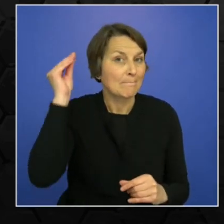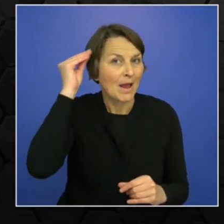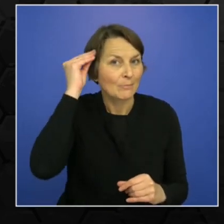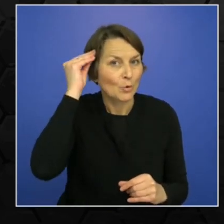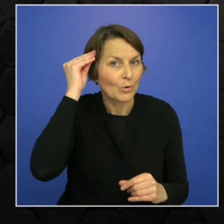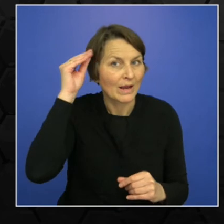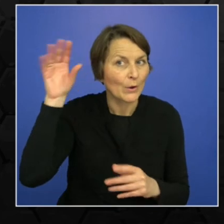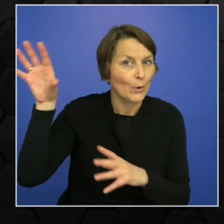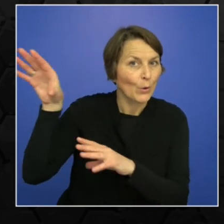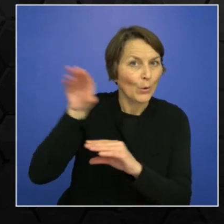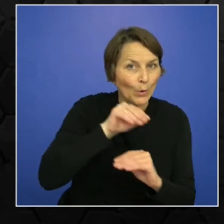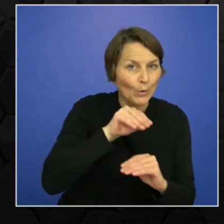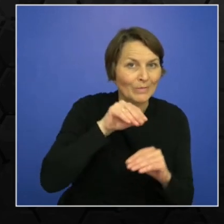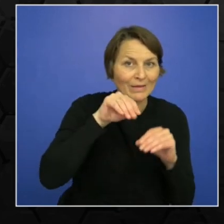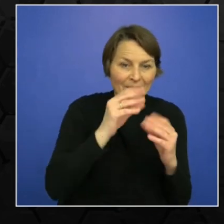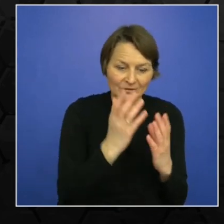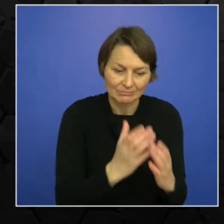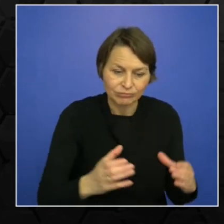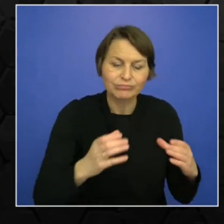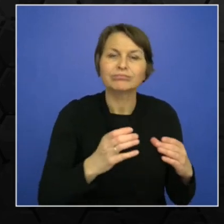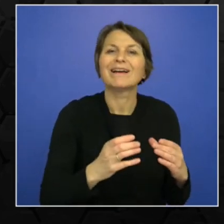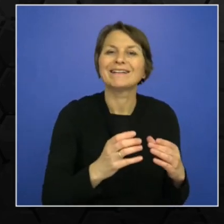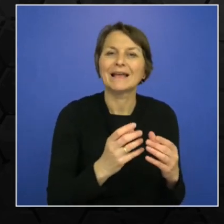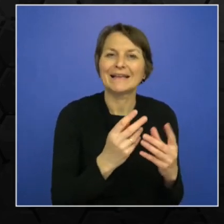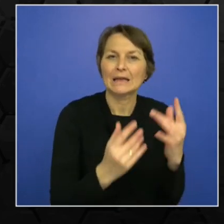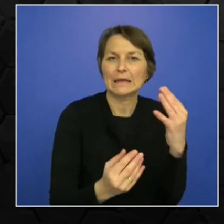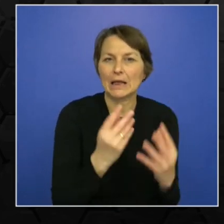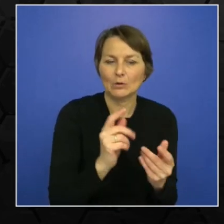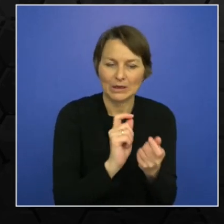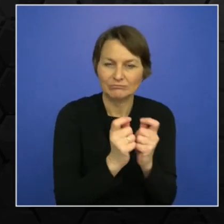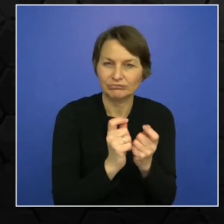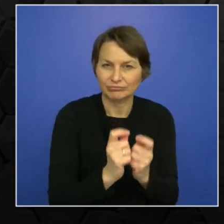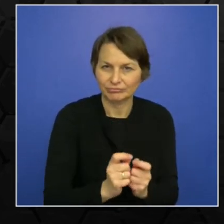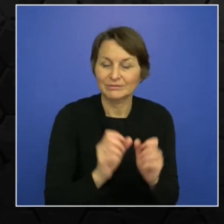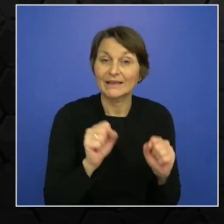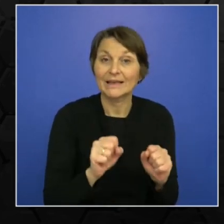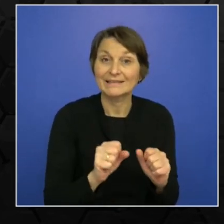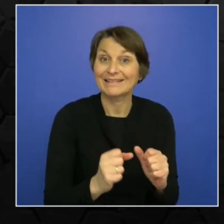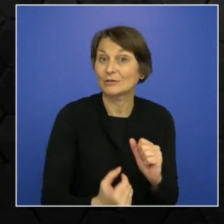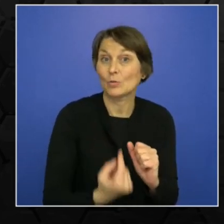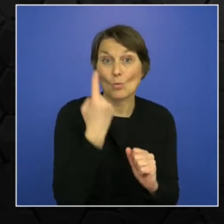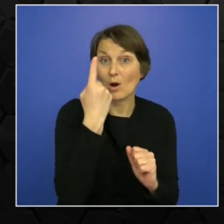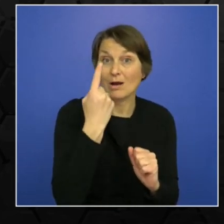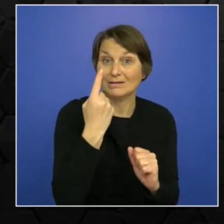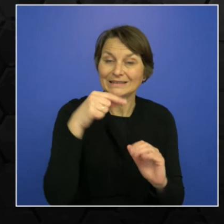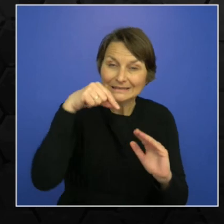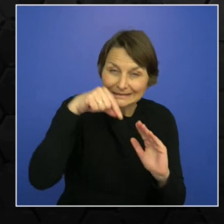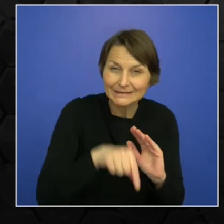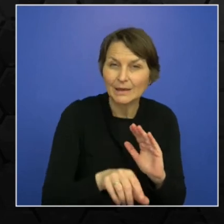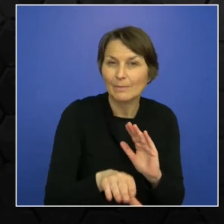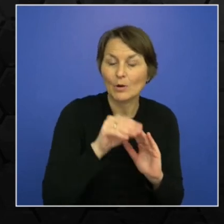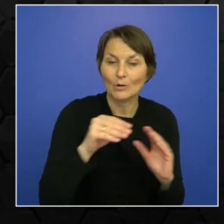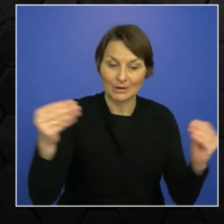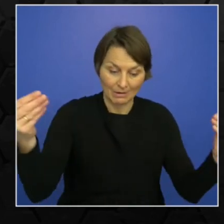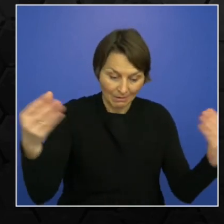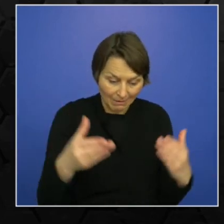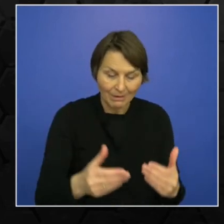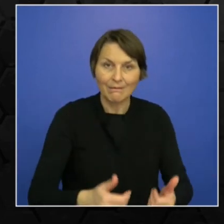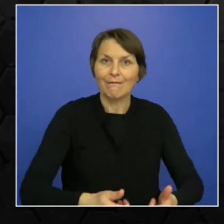two tasks that deep learning is achieving. And by doing this, we are getting some amazing artifacts out